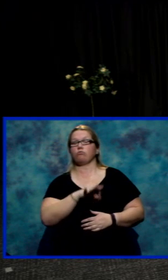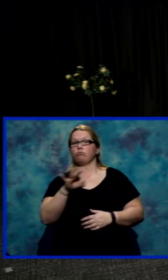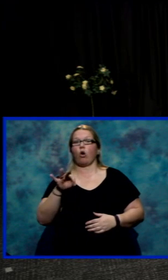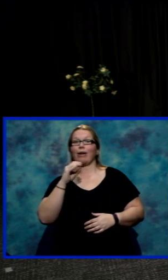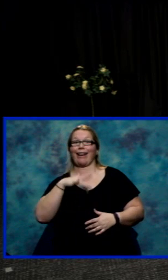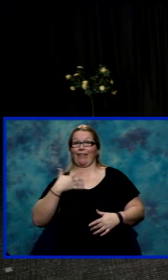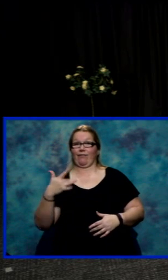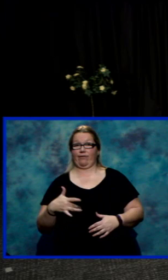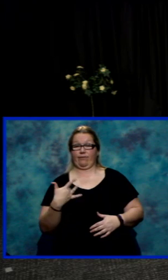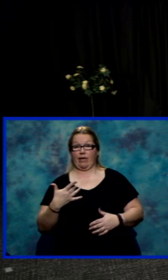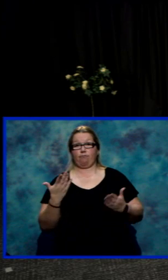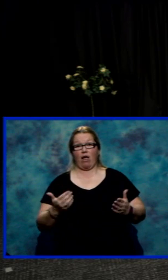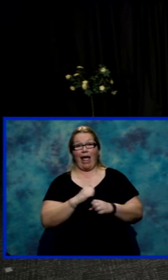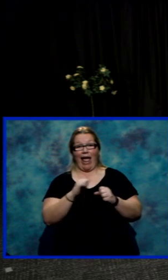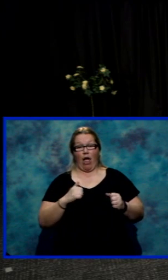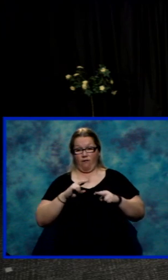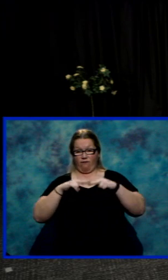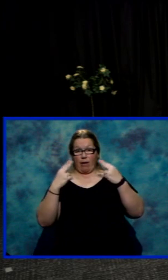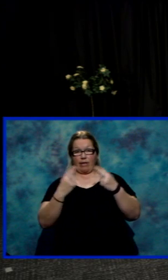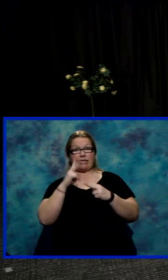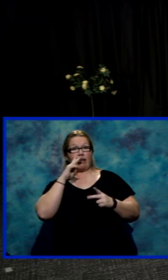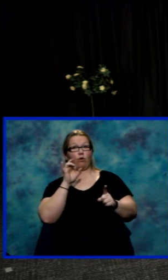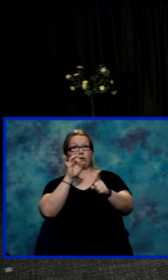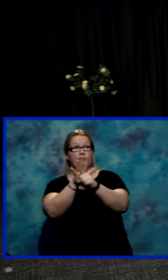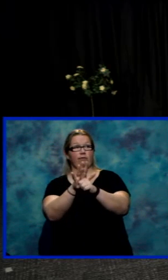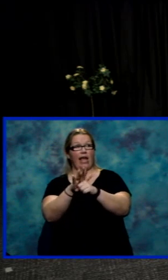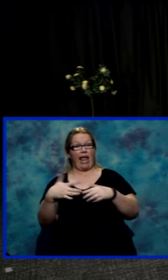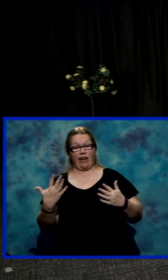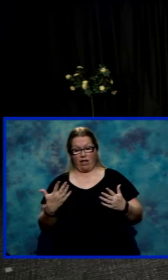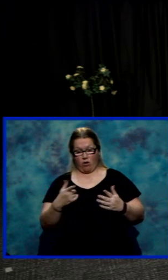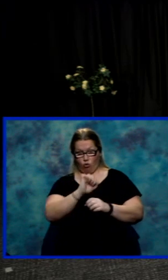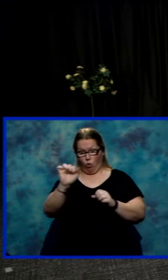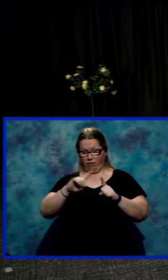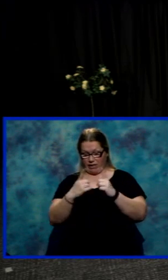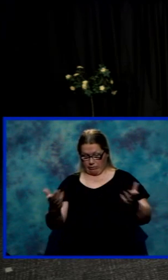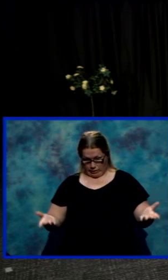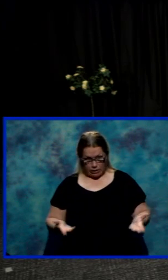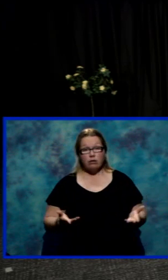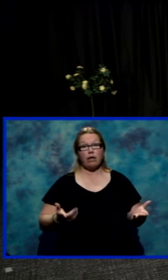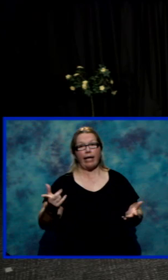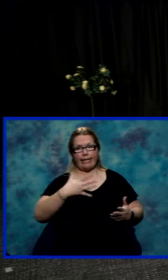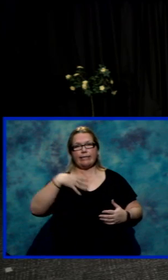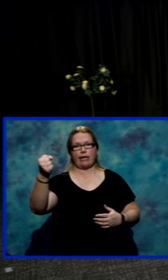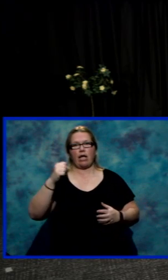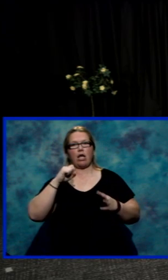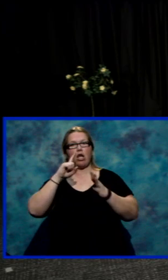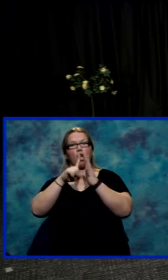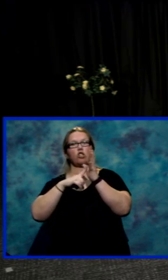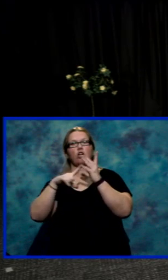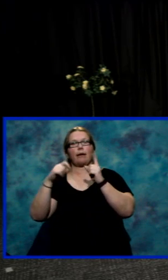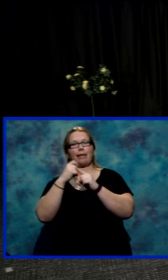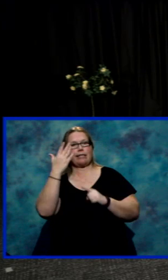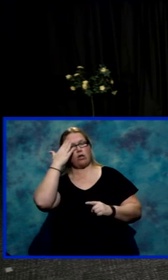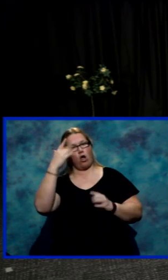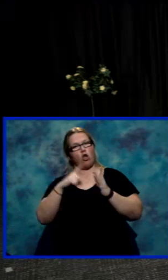the presence of our relatives, see for yourselves whether there's anything of yours here with me. And if so, take it. And now Jacob did not know that Rachel